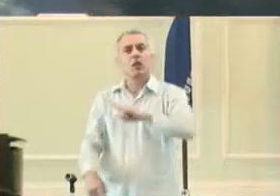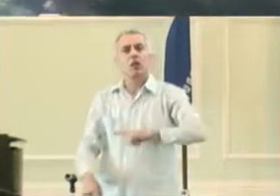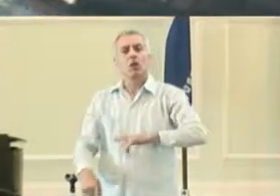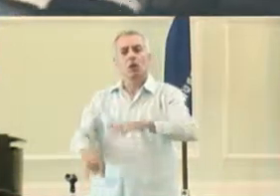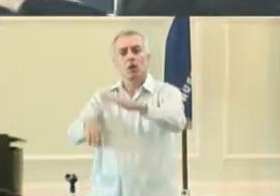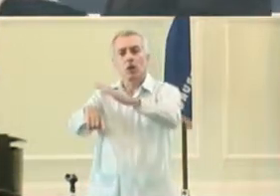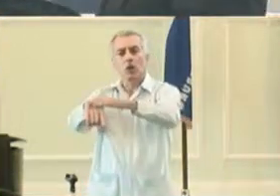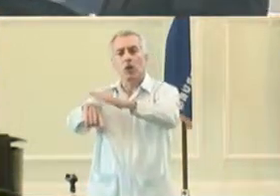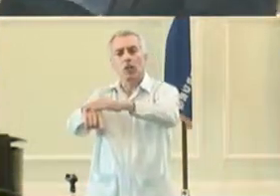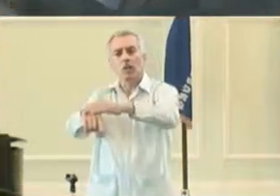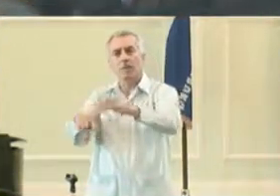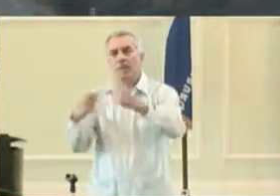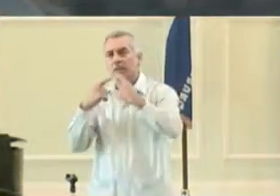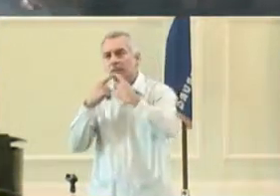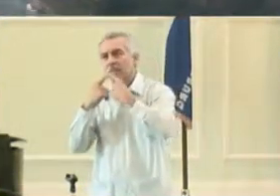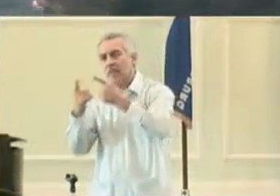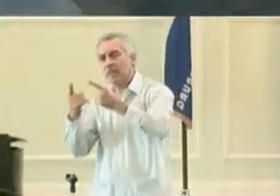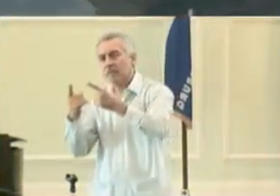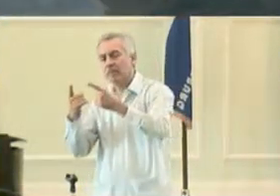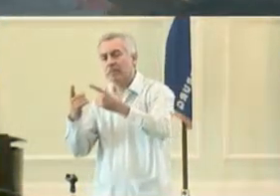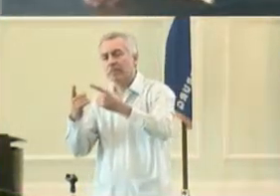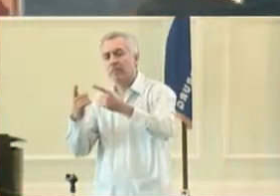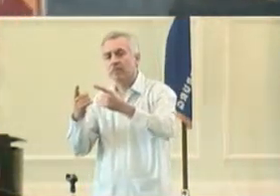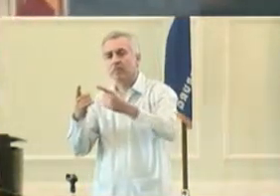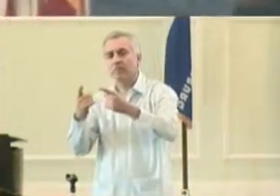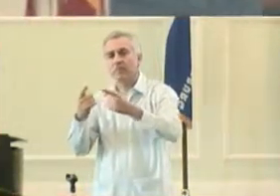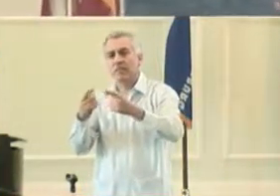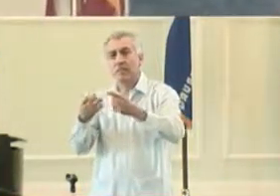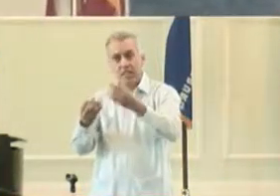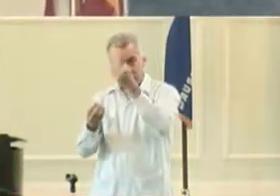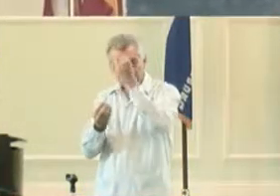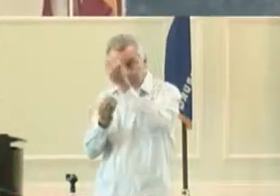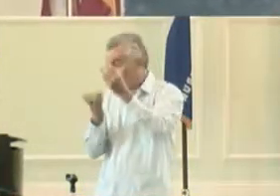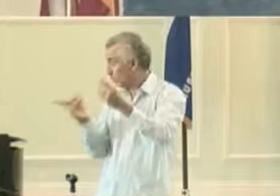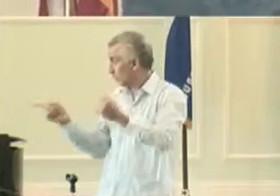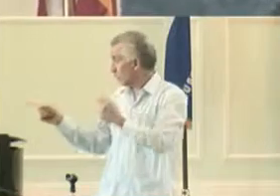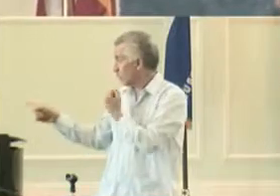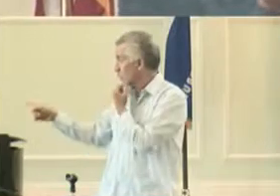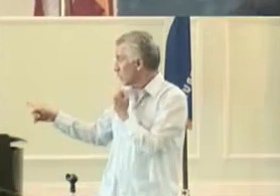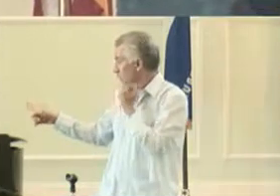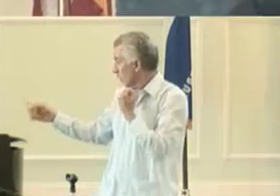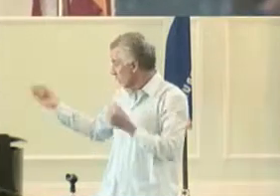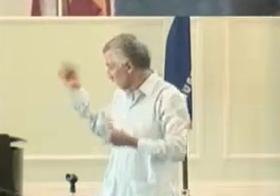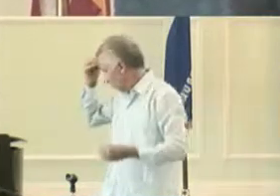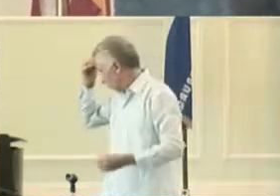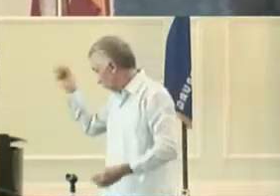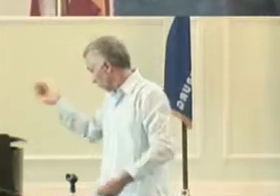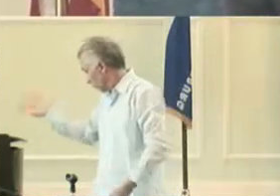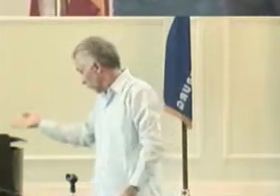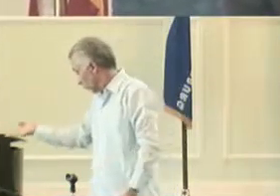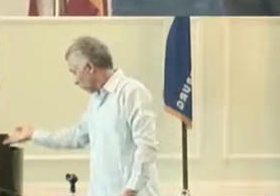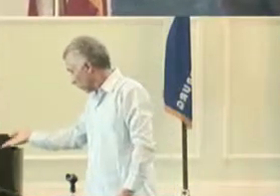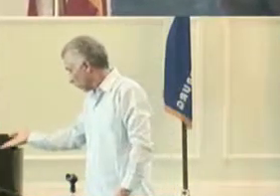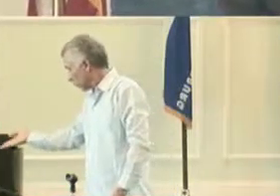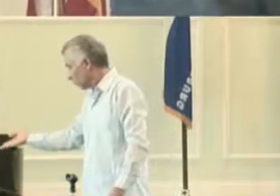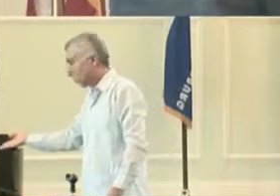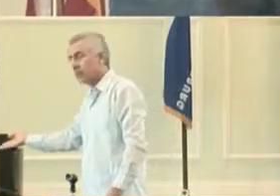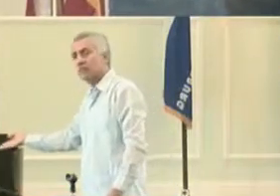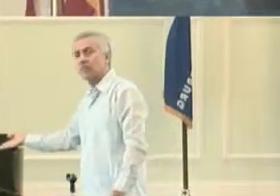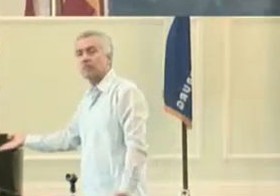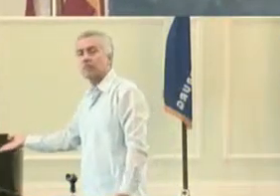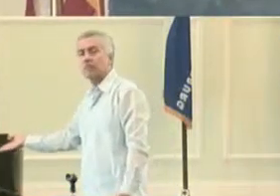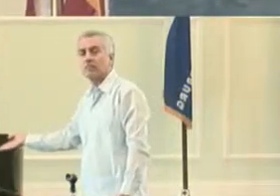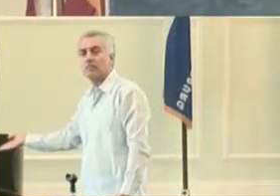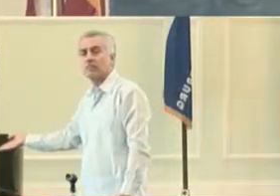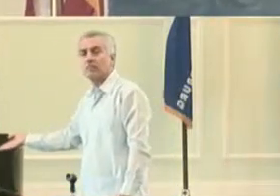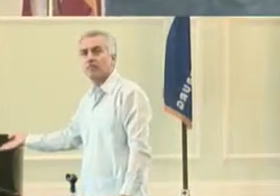what God said to him. Thus you shall say to the house of Jacob and tell the children of Israel. See,